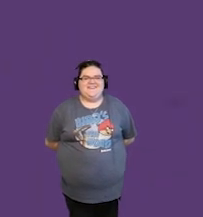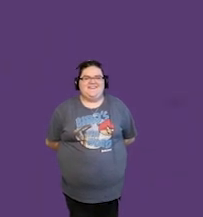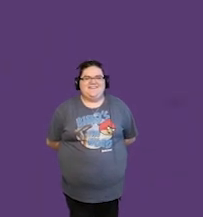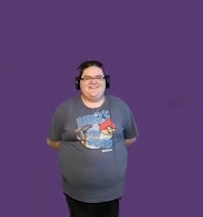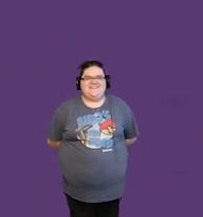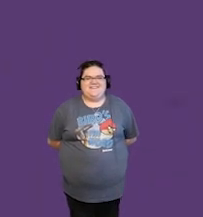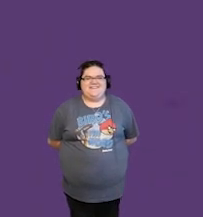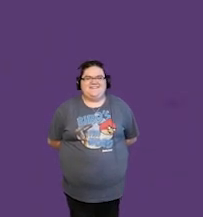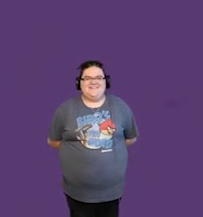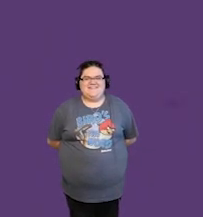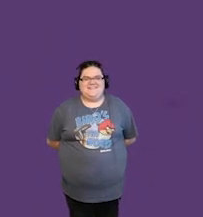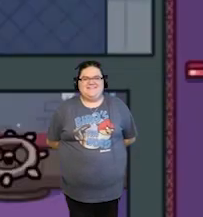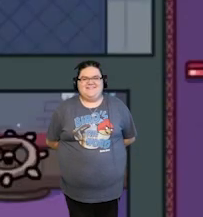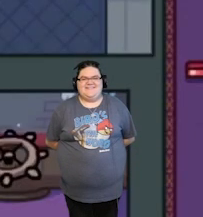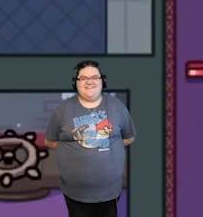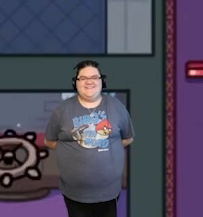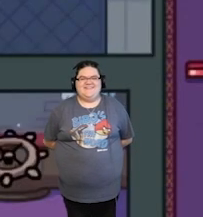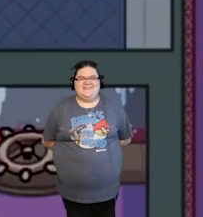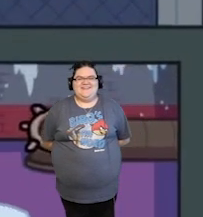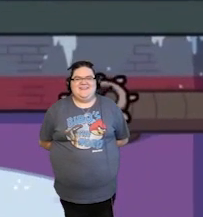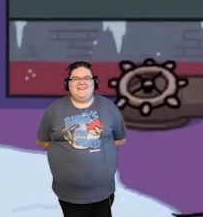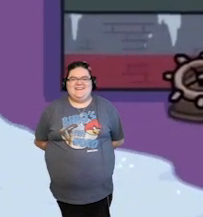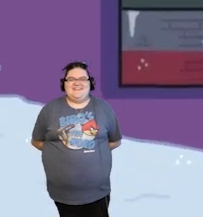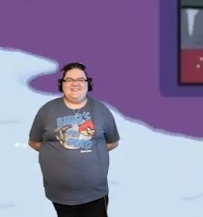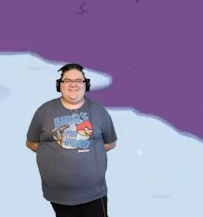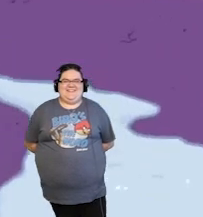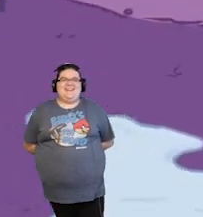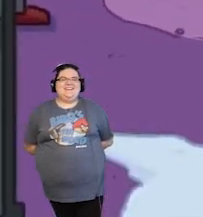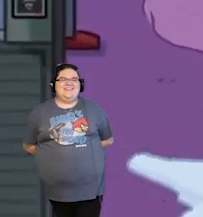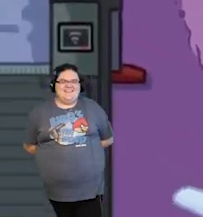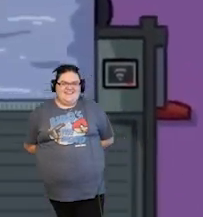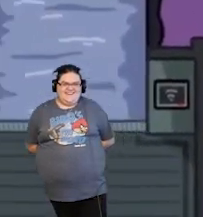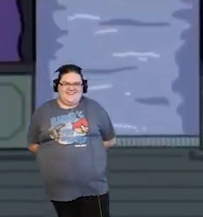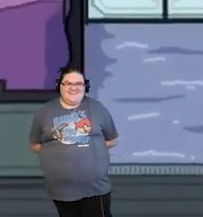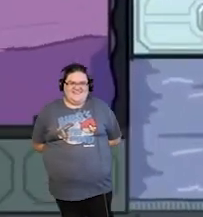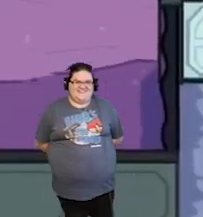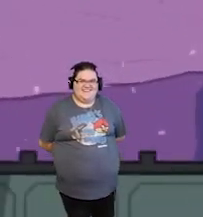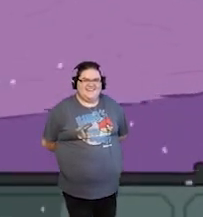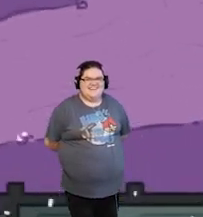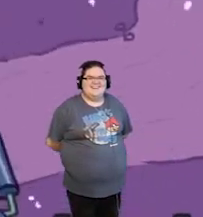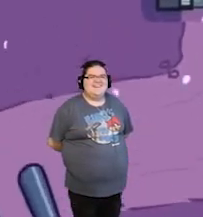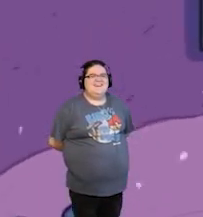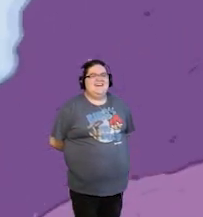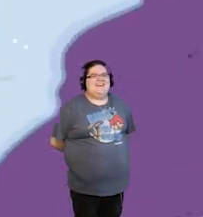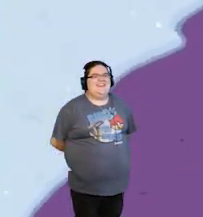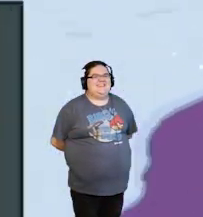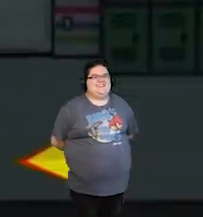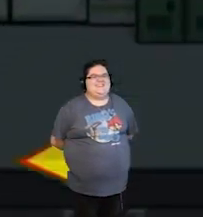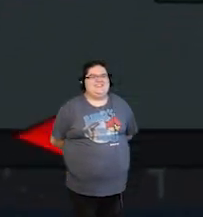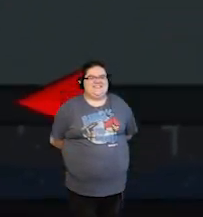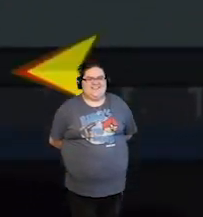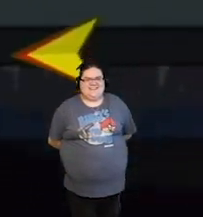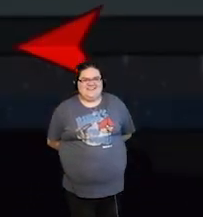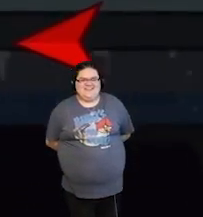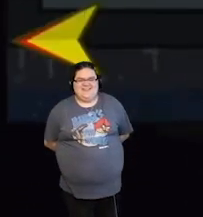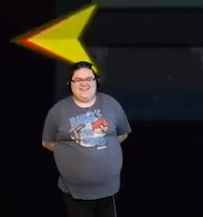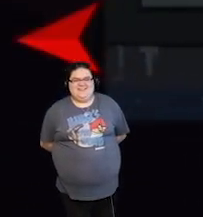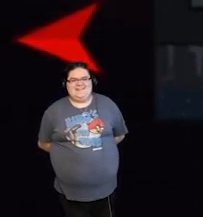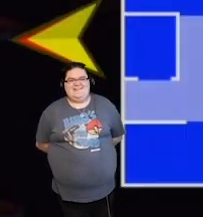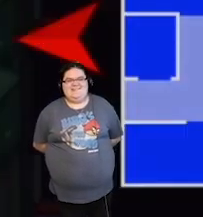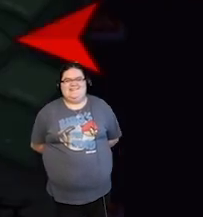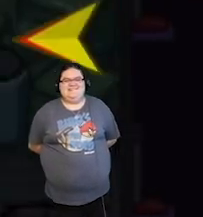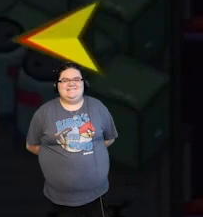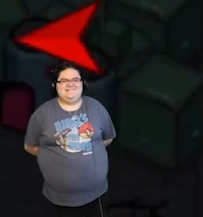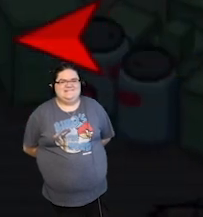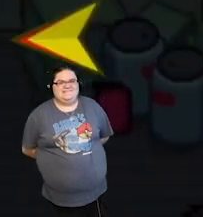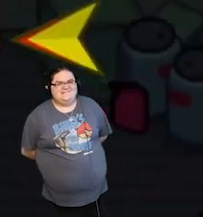TV and hit the... Oh, it hit the corner straight away. that was really anticlimactic. We might see it for a while and watch this. And then just... The lights still haven't been